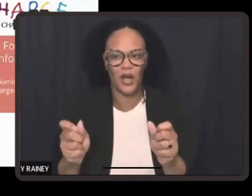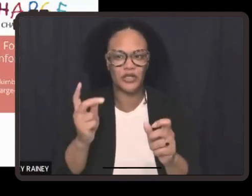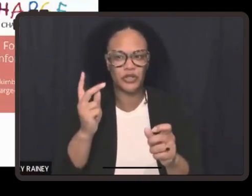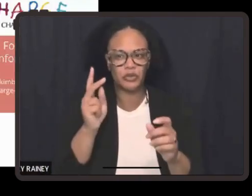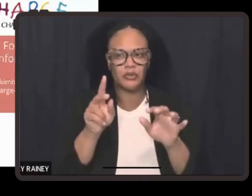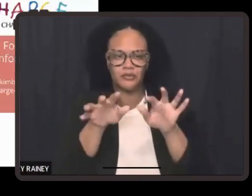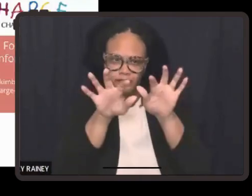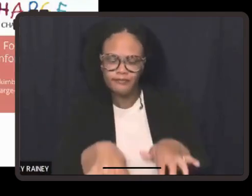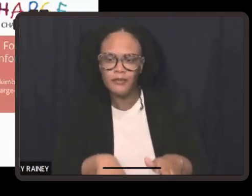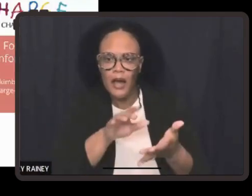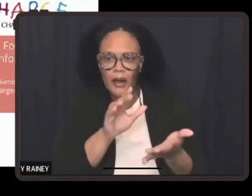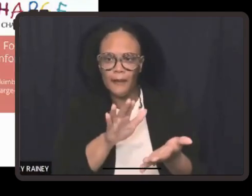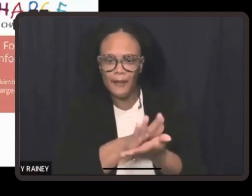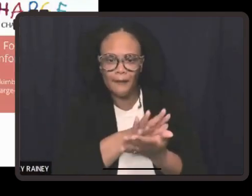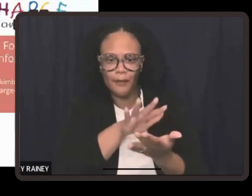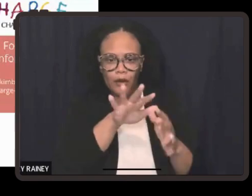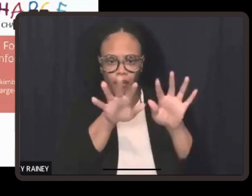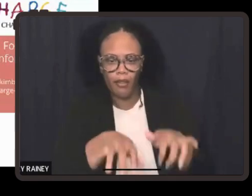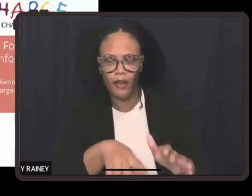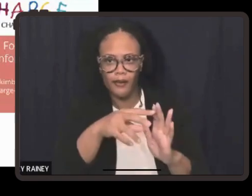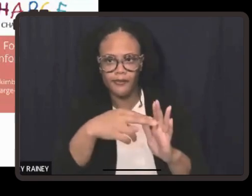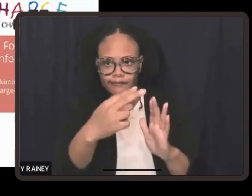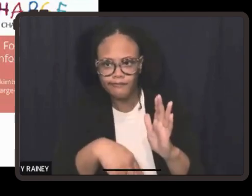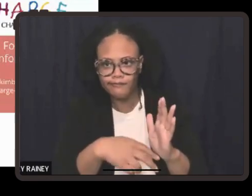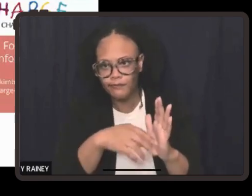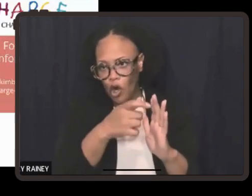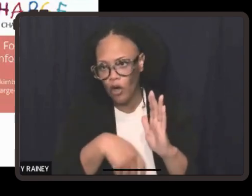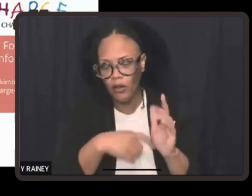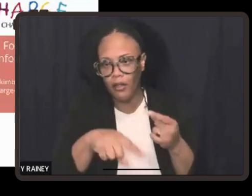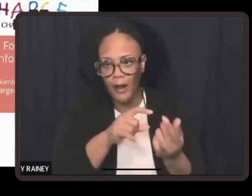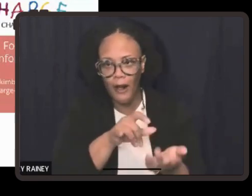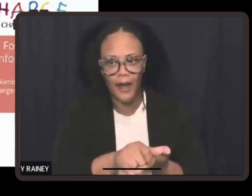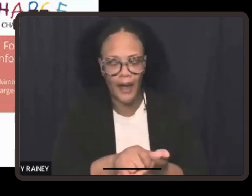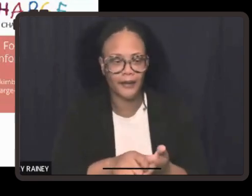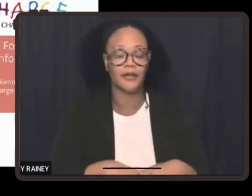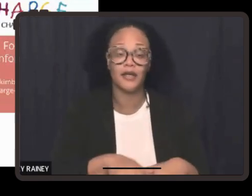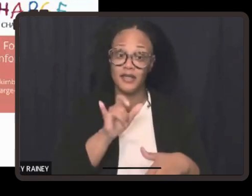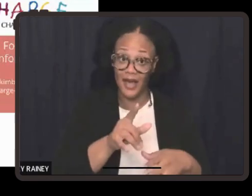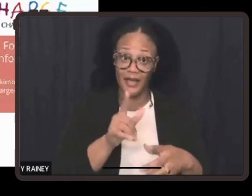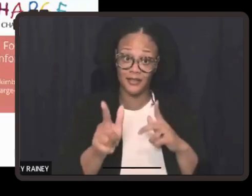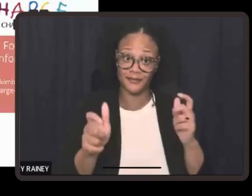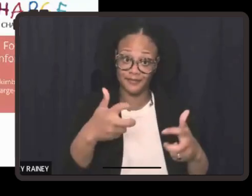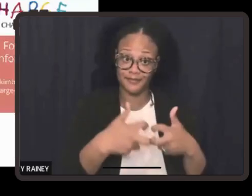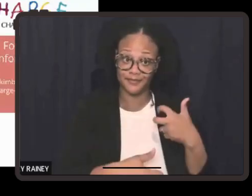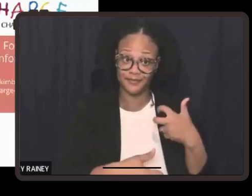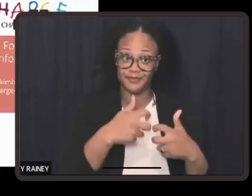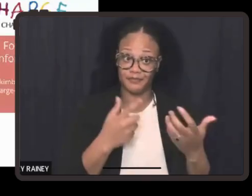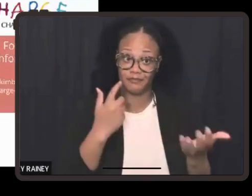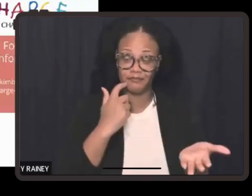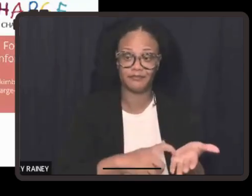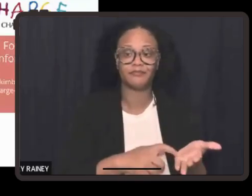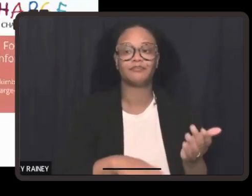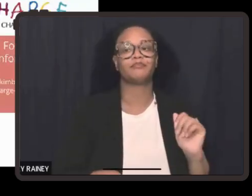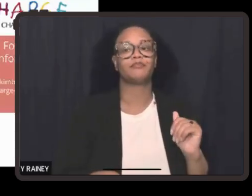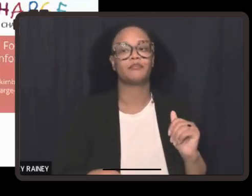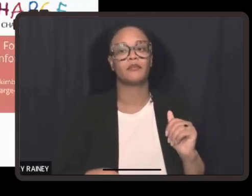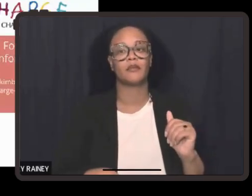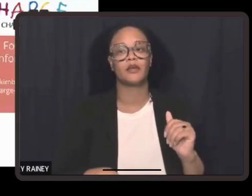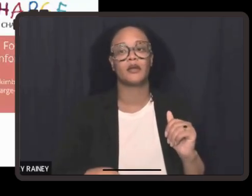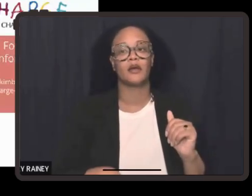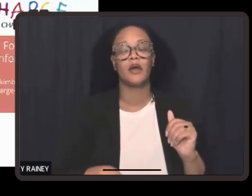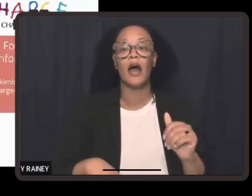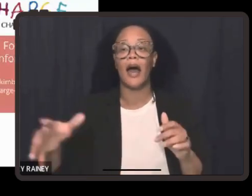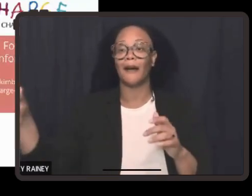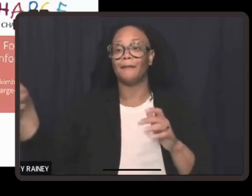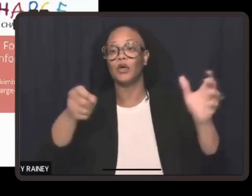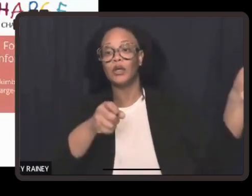So it certainly is something. And the fact that I get the GI specialists from Boston, Toronto, from other